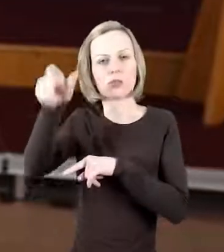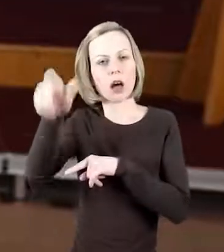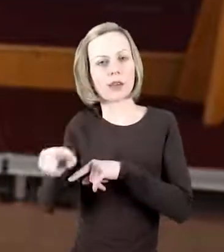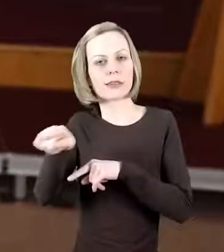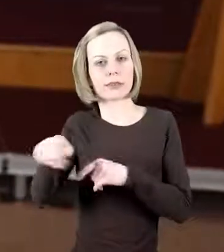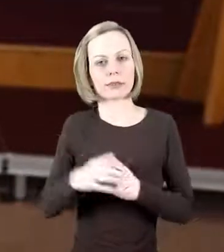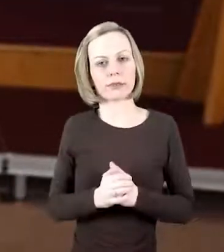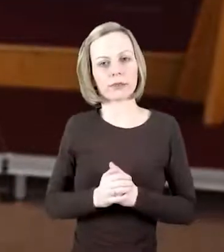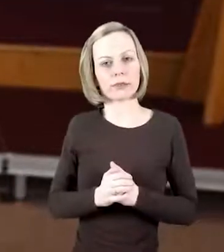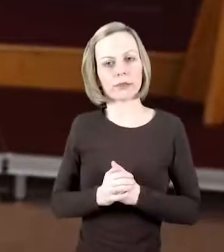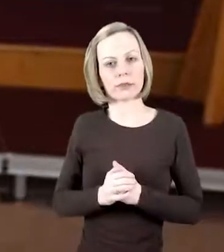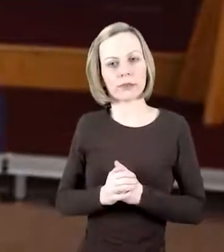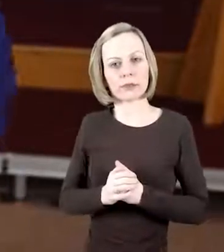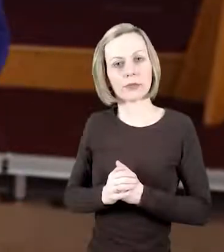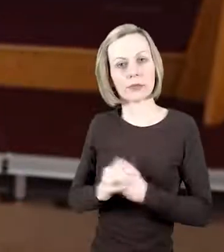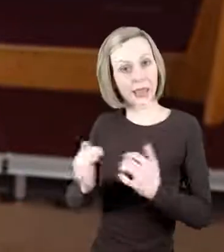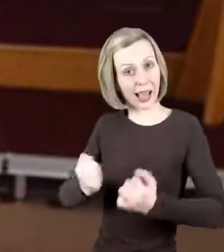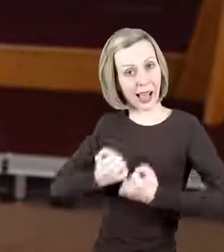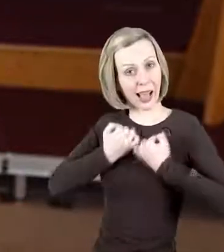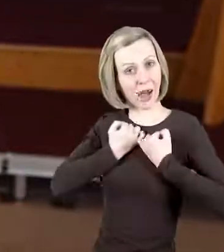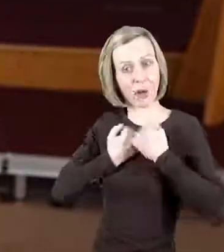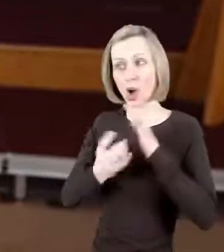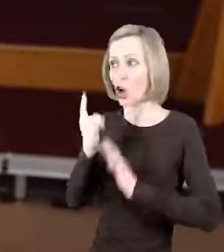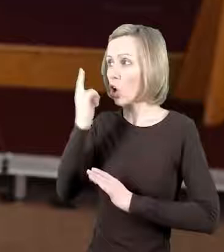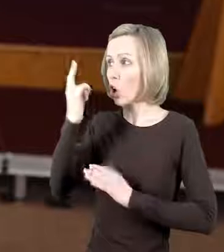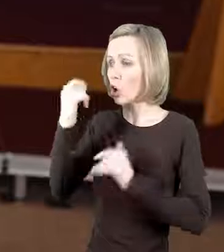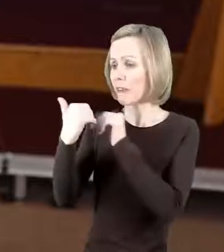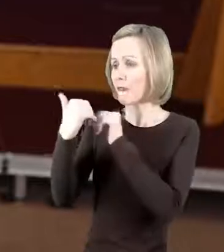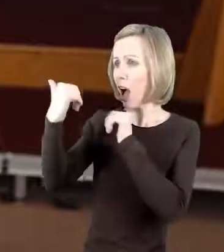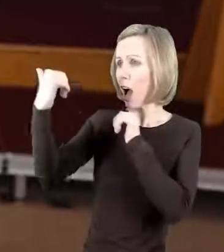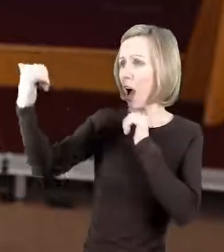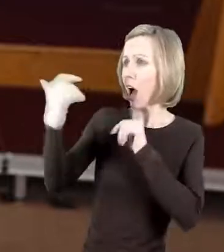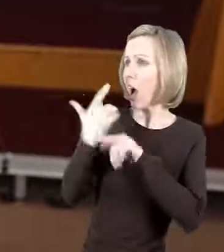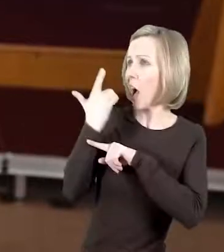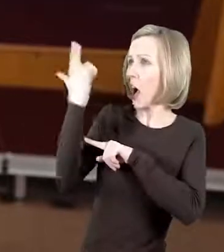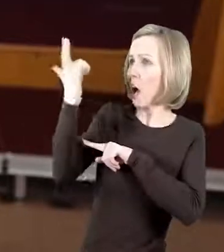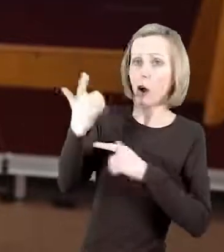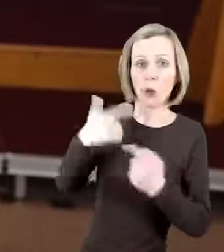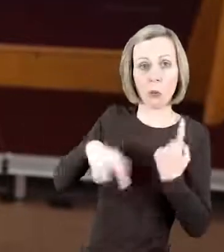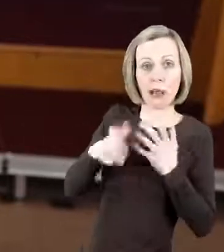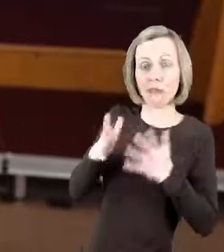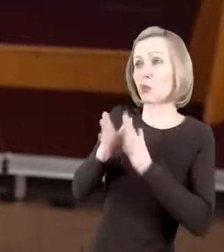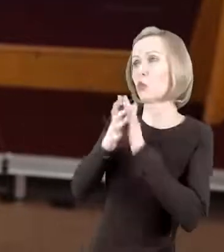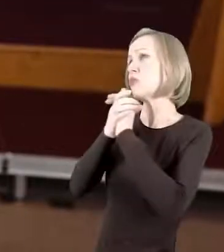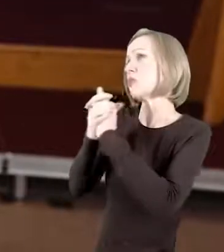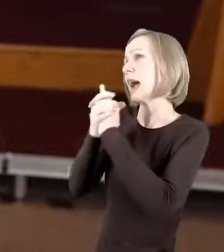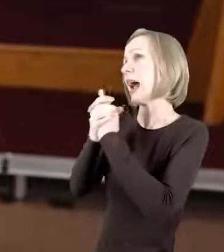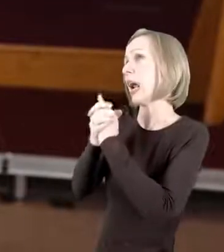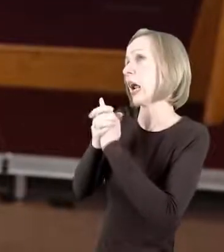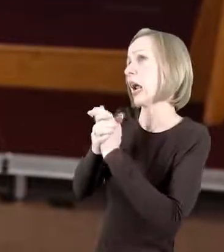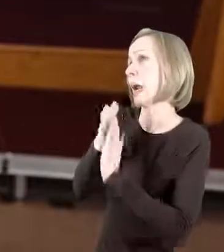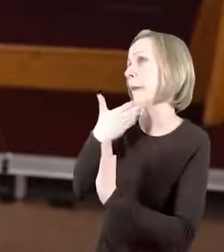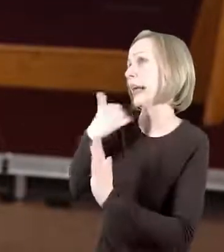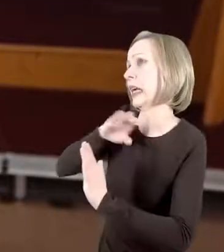above all else this day is that ours is not some remote God that we have to appease